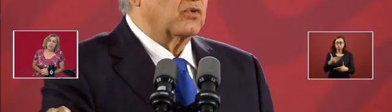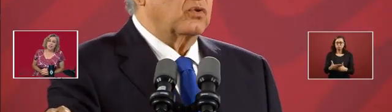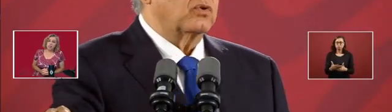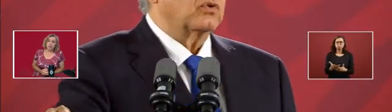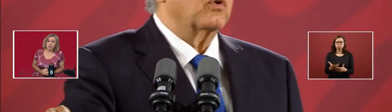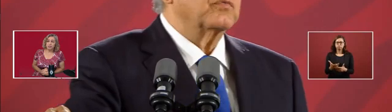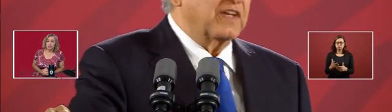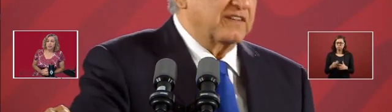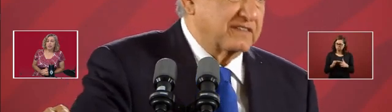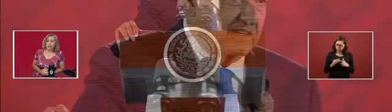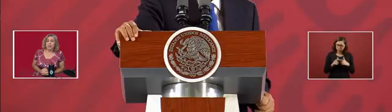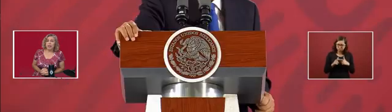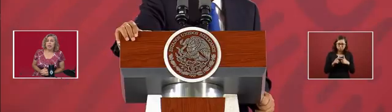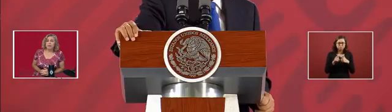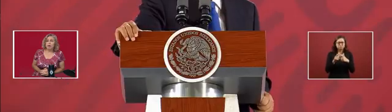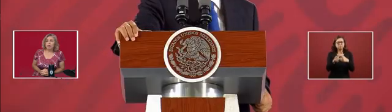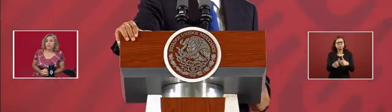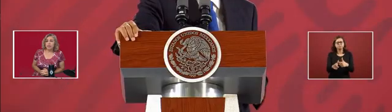Wale,